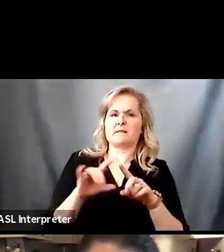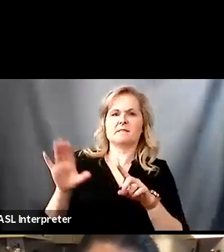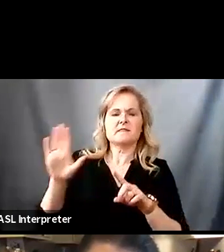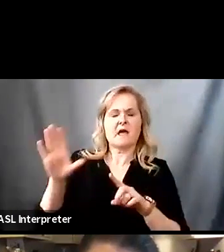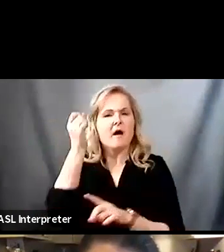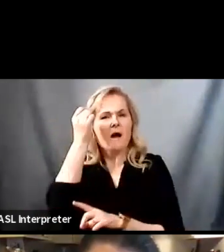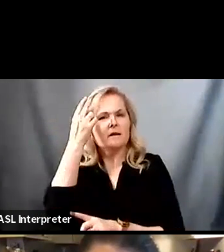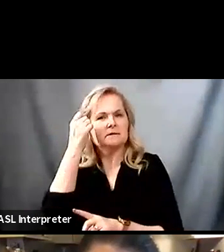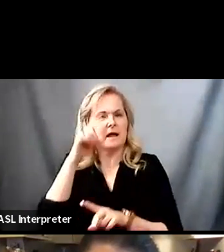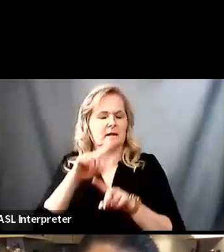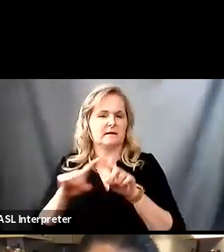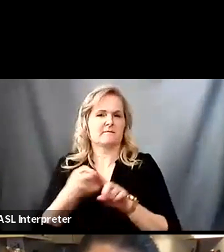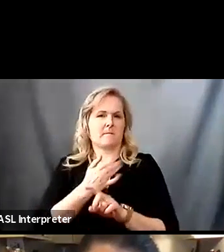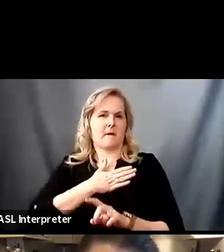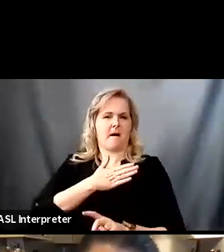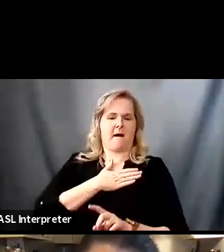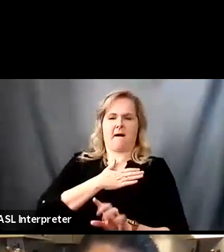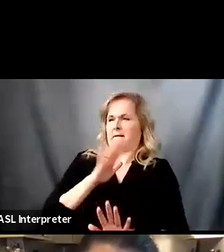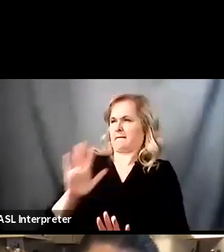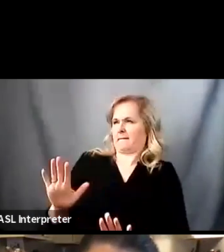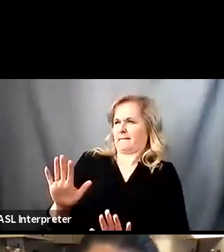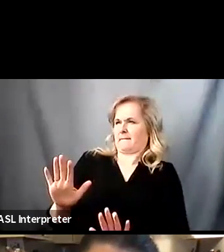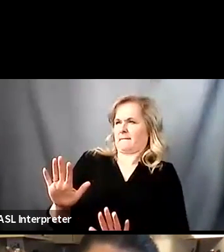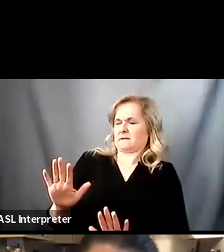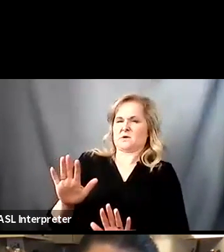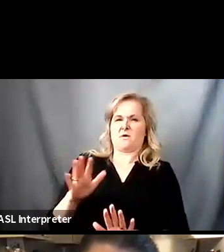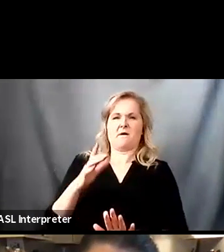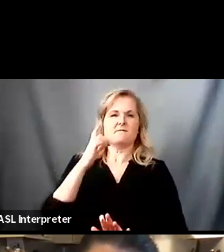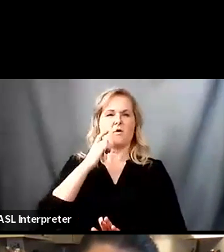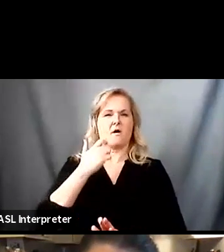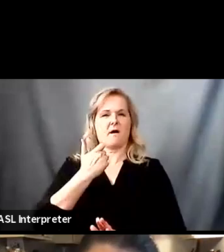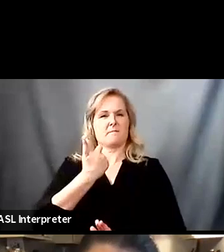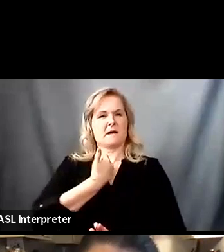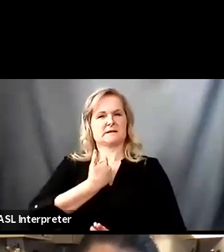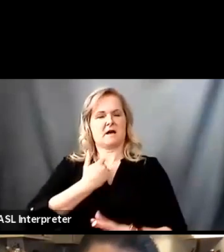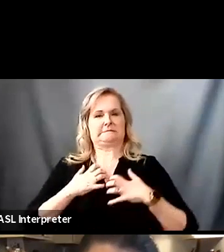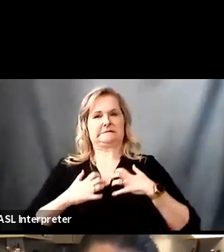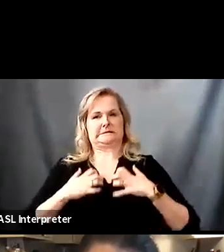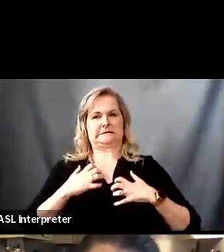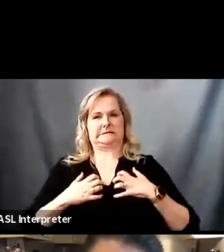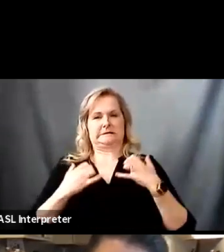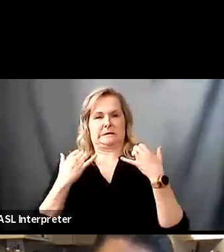reality. So that's something that's unsettling me at the moment.